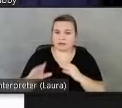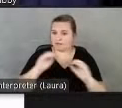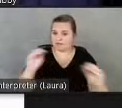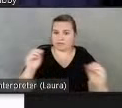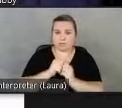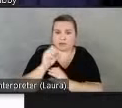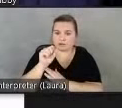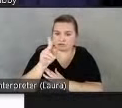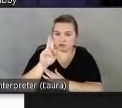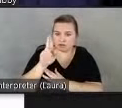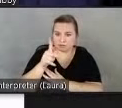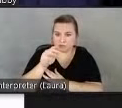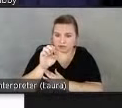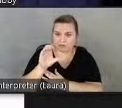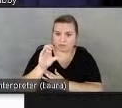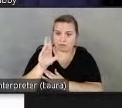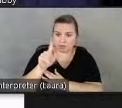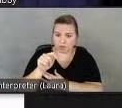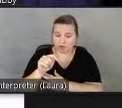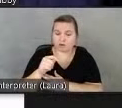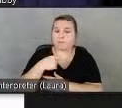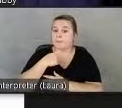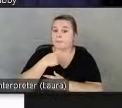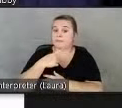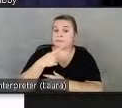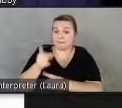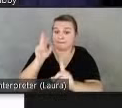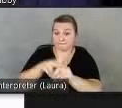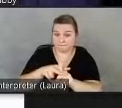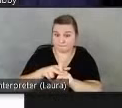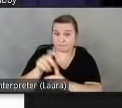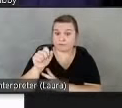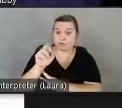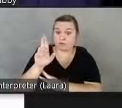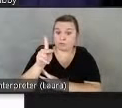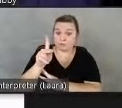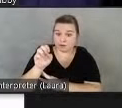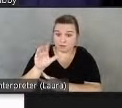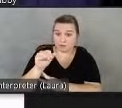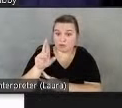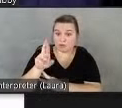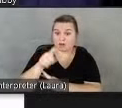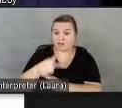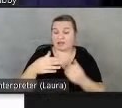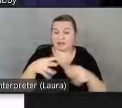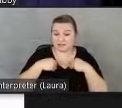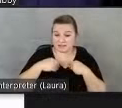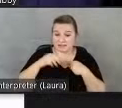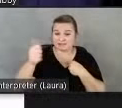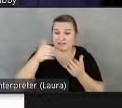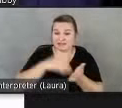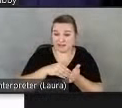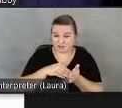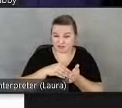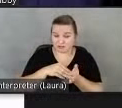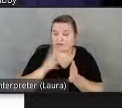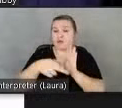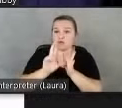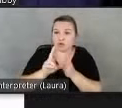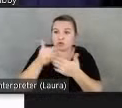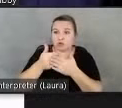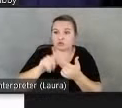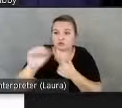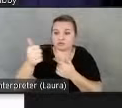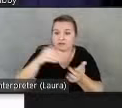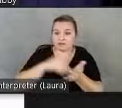Parents always said, I'm going to appeal this all the way to the Supreme Court. The Supreme Court takes 10,000 cases each, reviews close to 10,000 cases